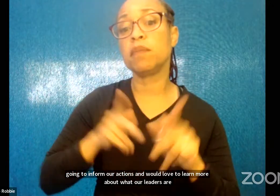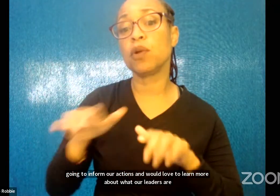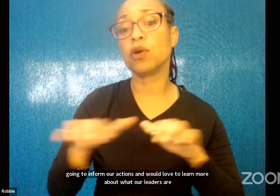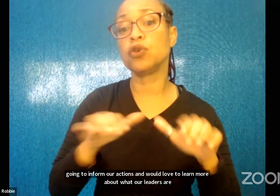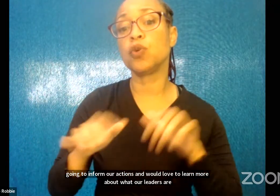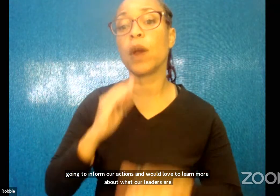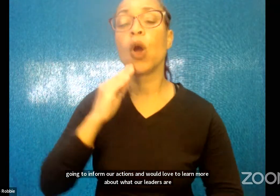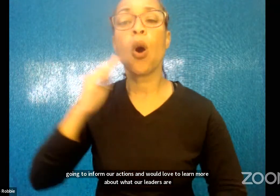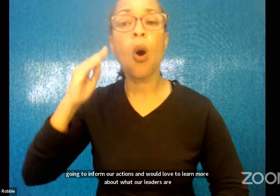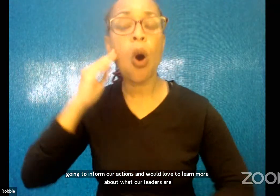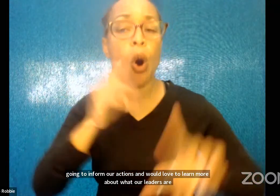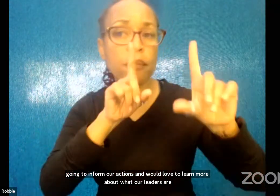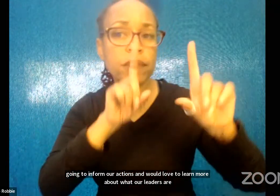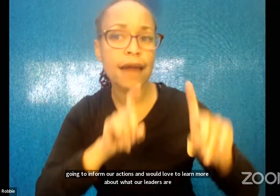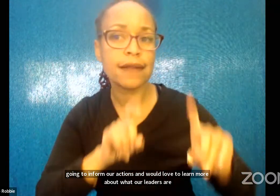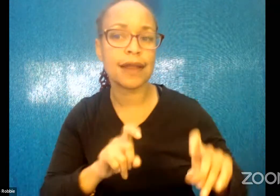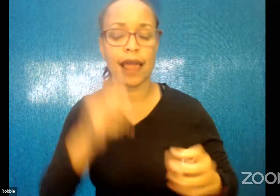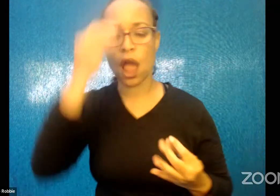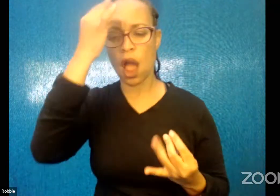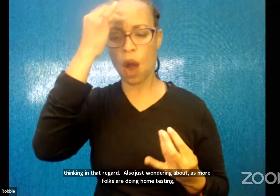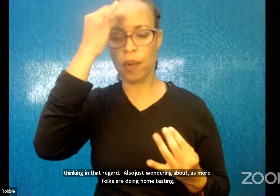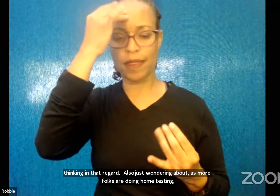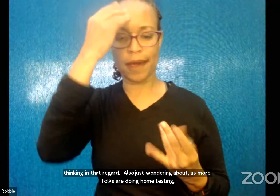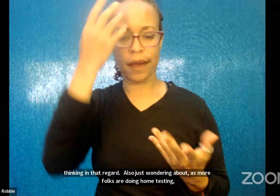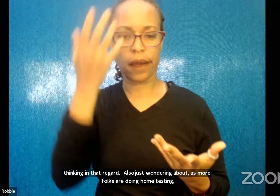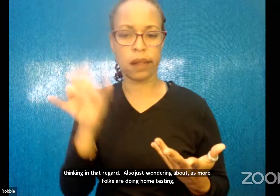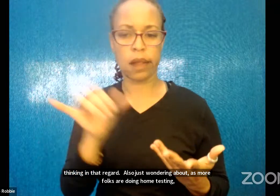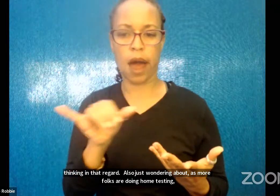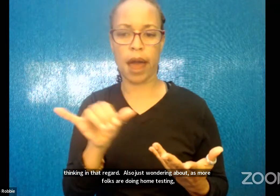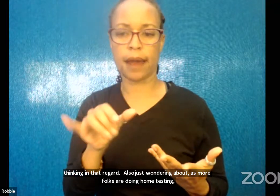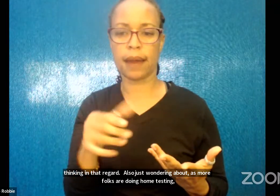home testing, are we thinking about somehow